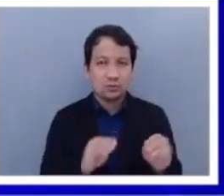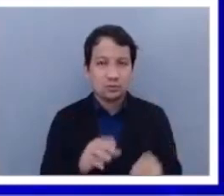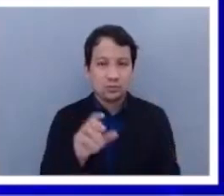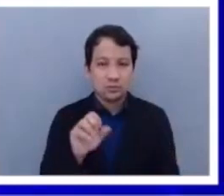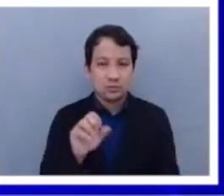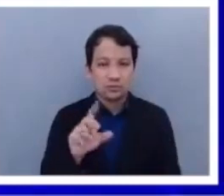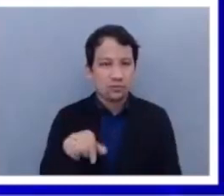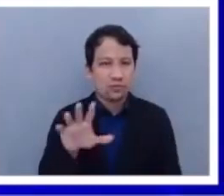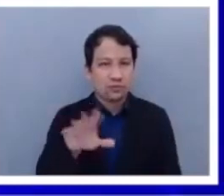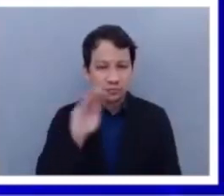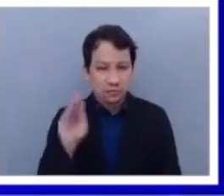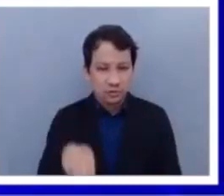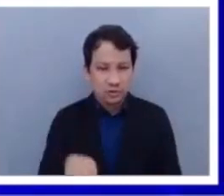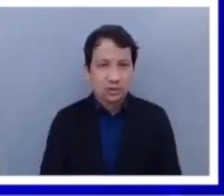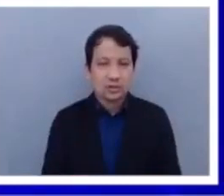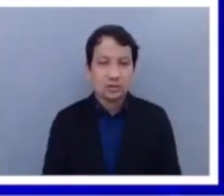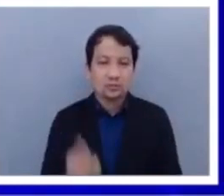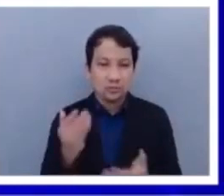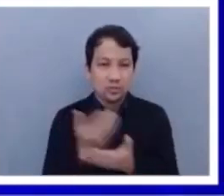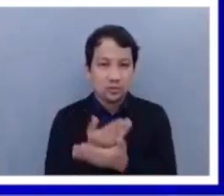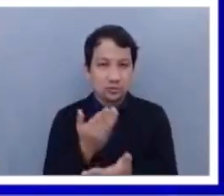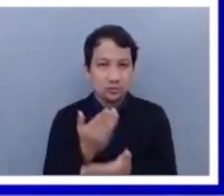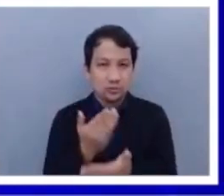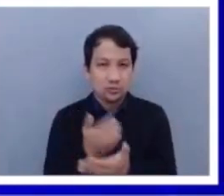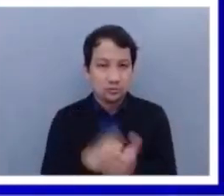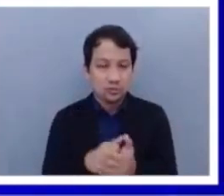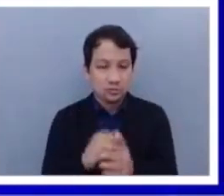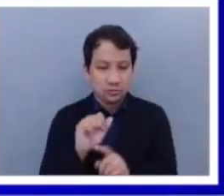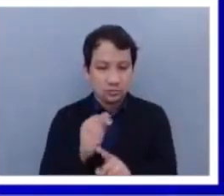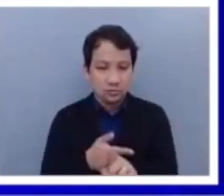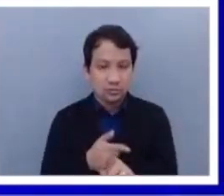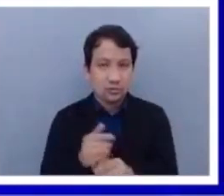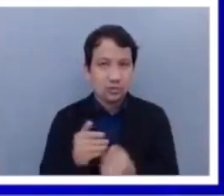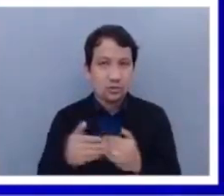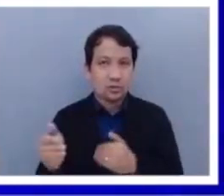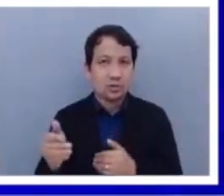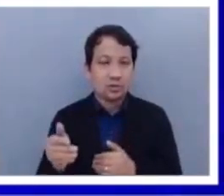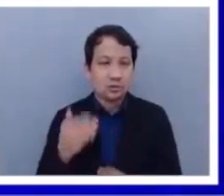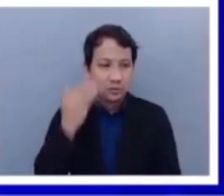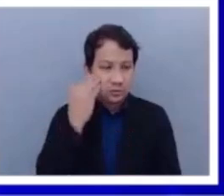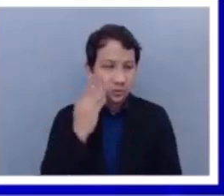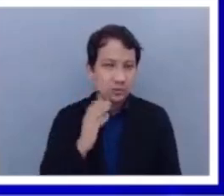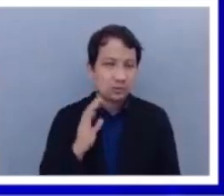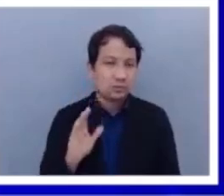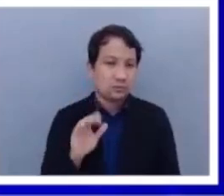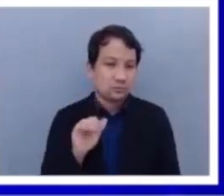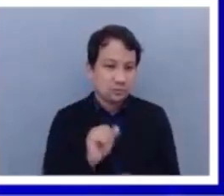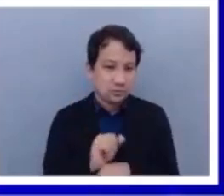12.5% sa mga new entrants noong August ay underemployed.